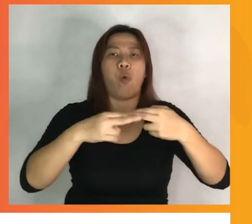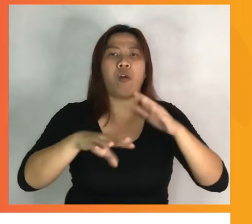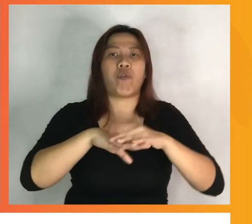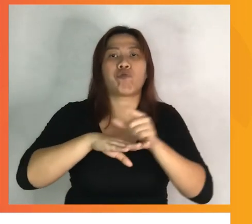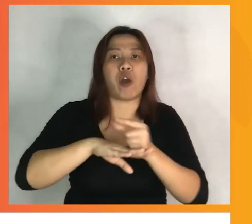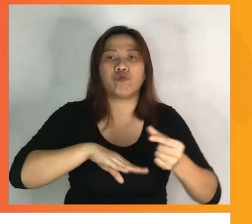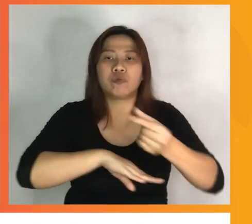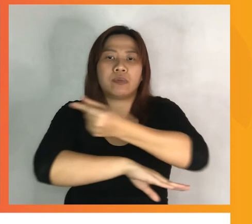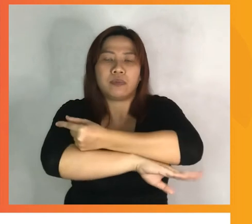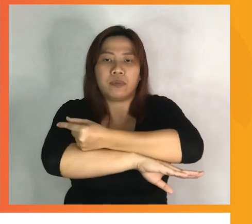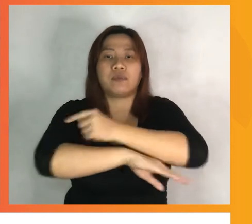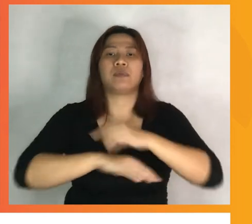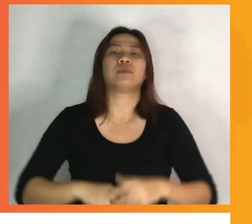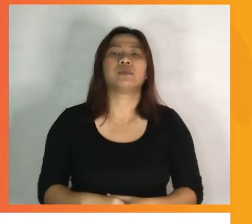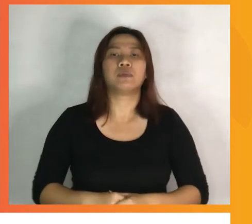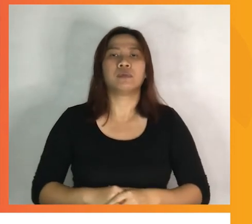on the ground.